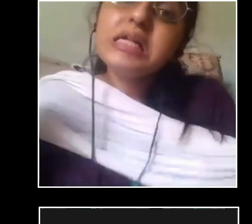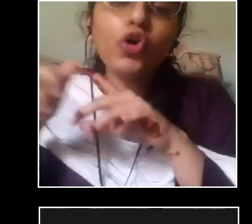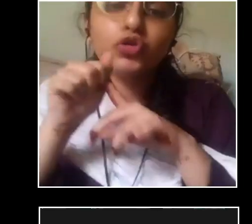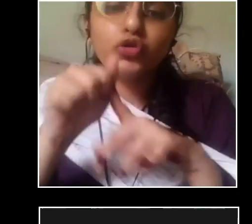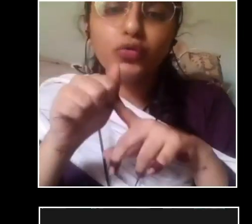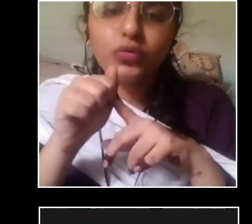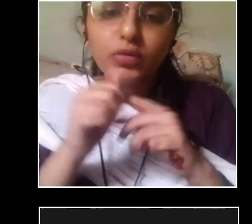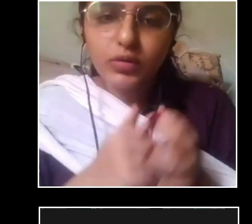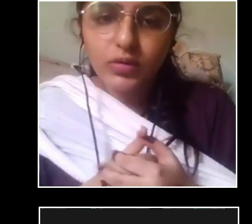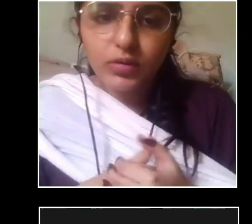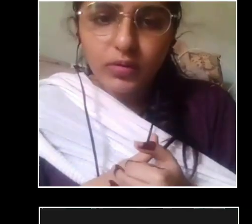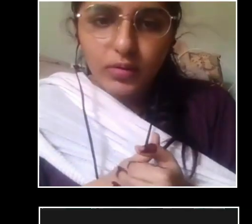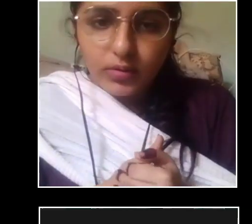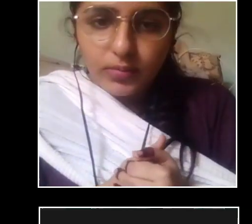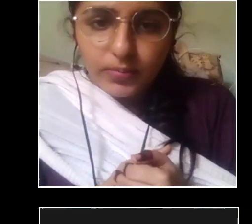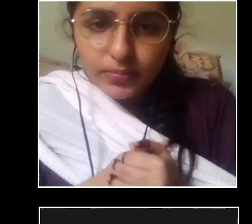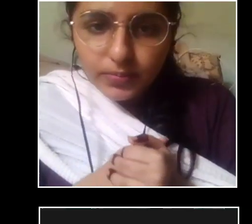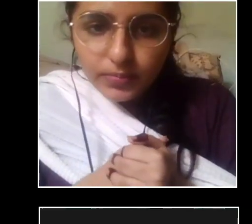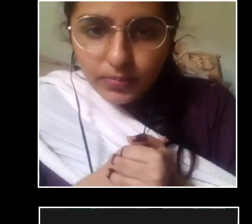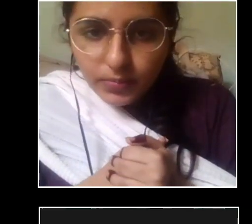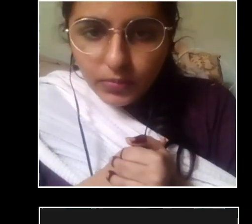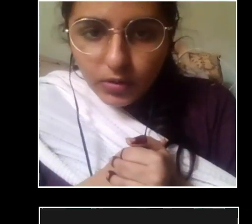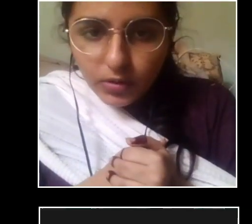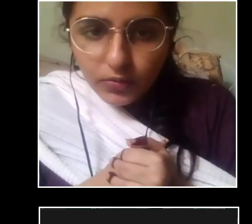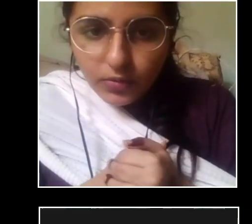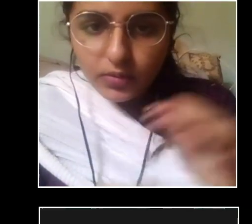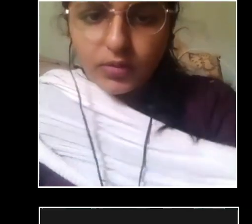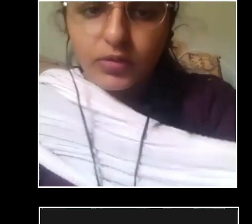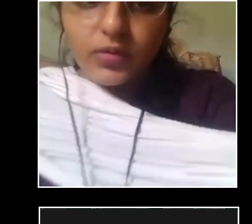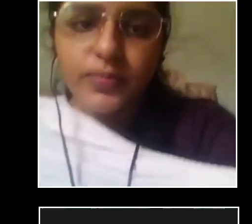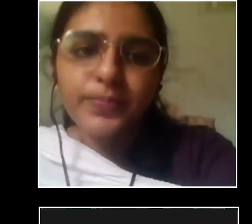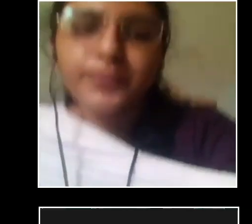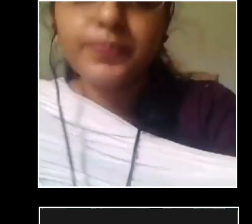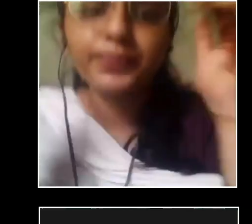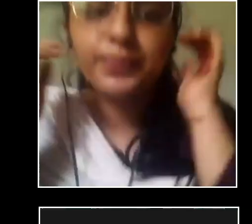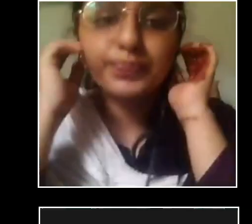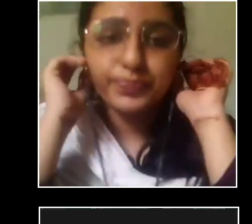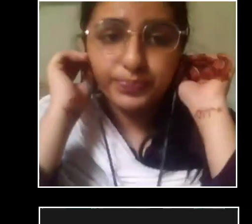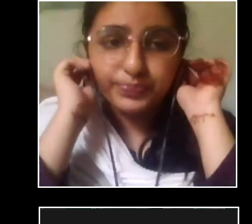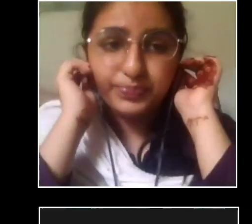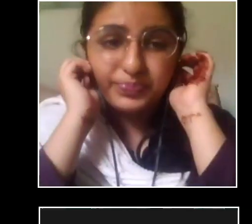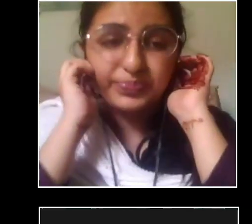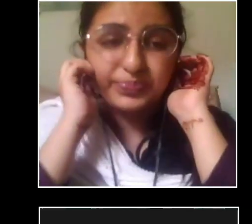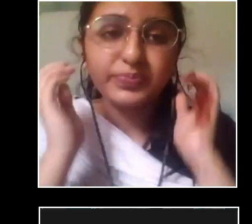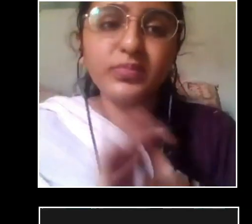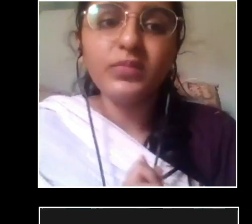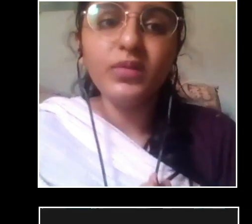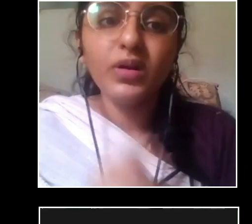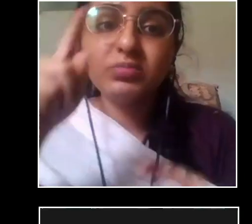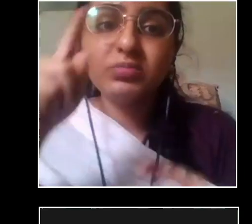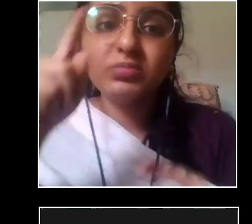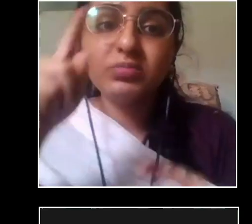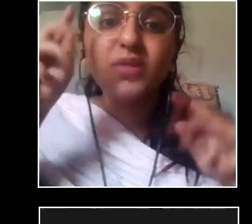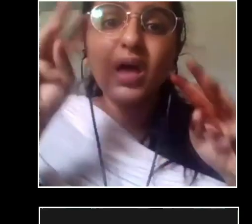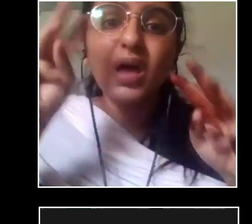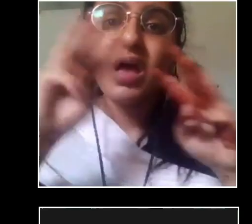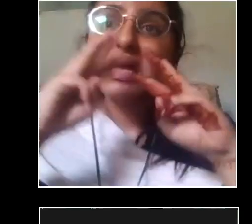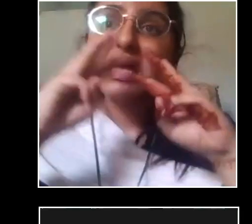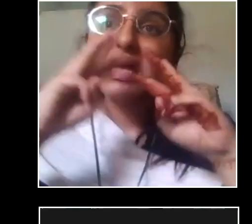how developers made them, how developers create them. So we are just asking to make these environments accessible